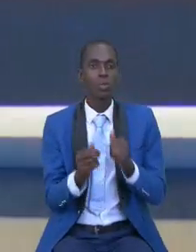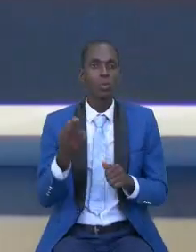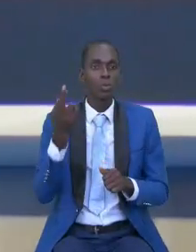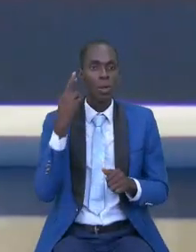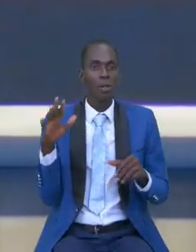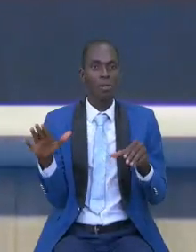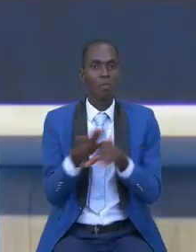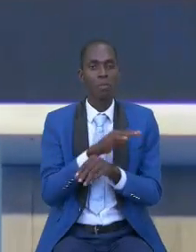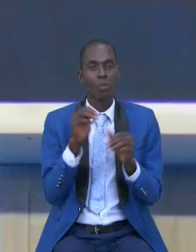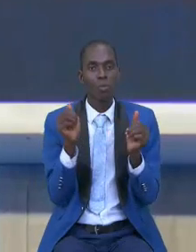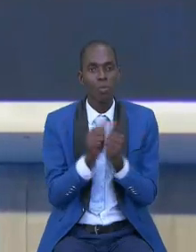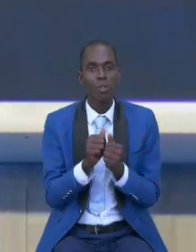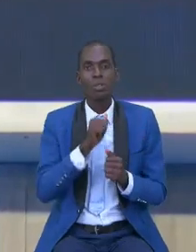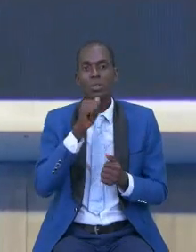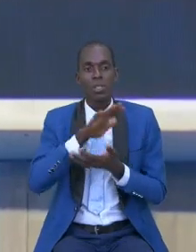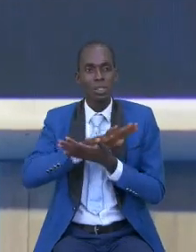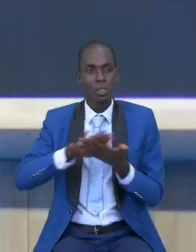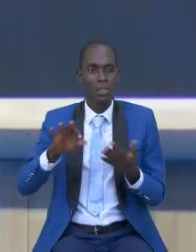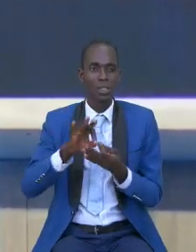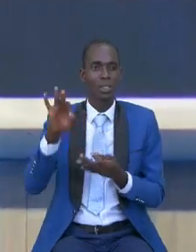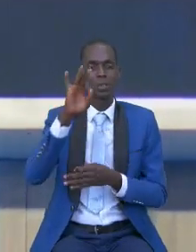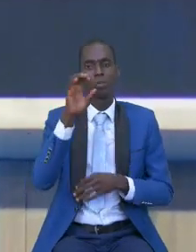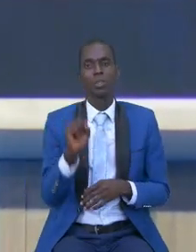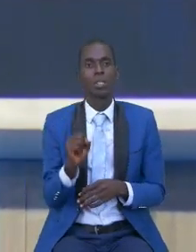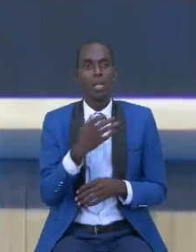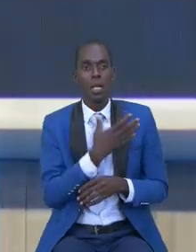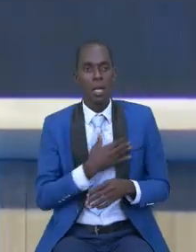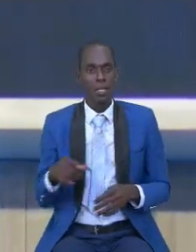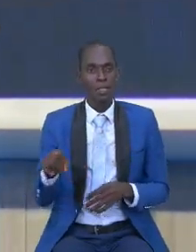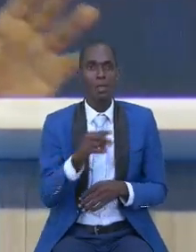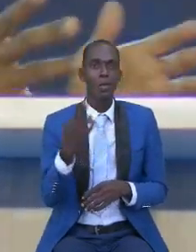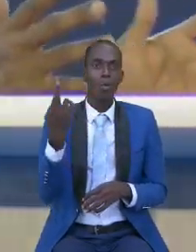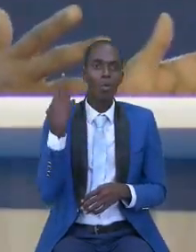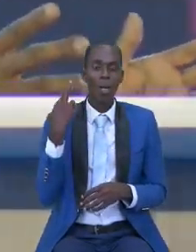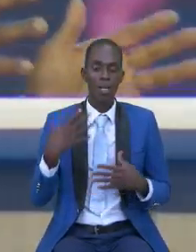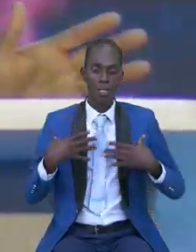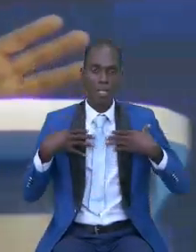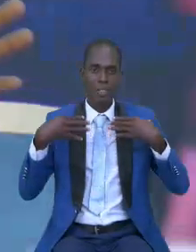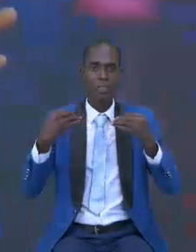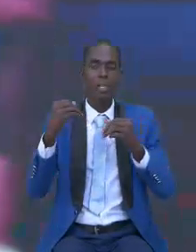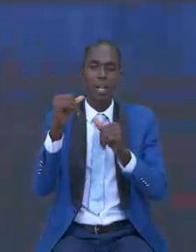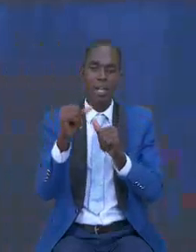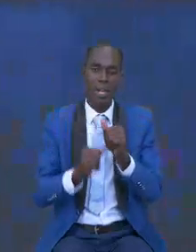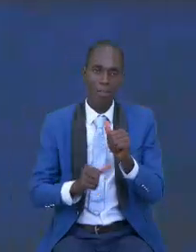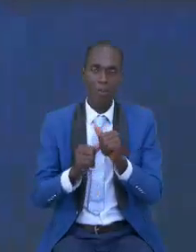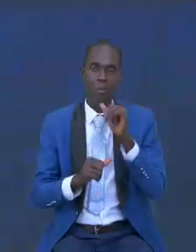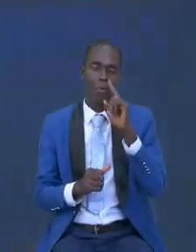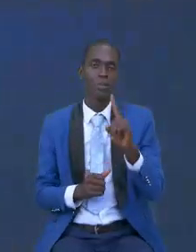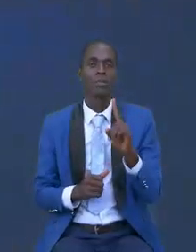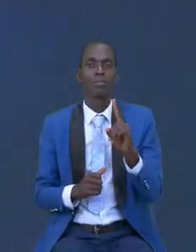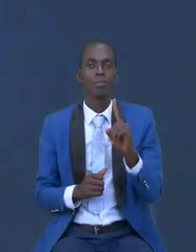were vexed with unclean spirits, and they were healed